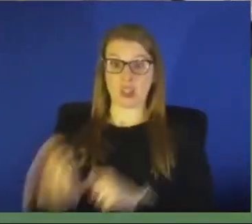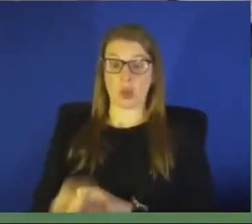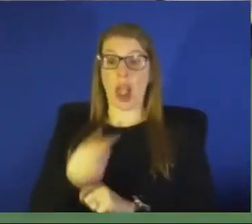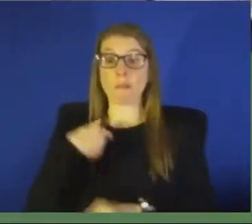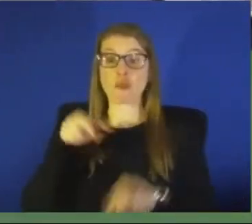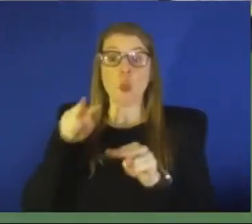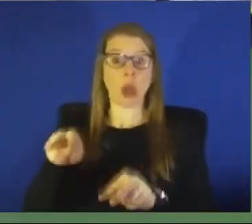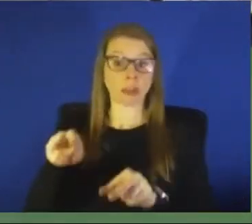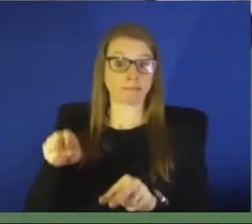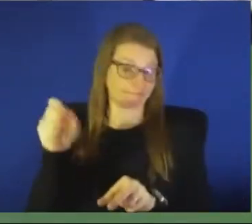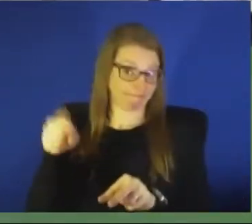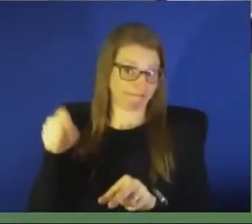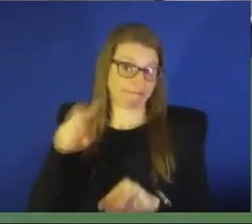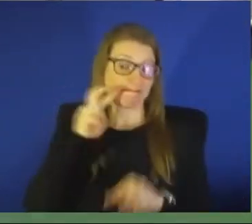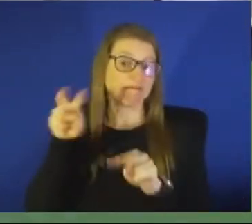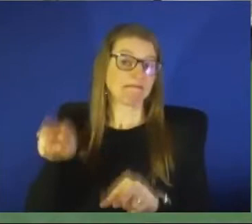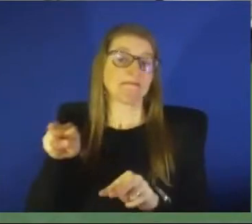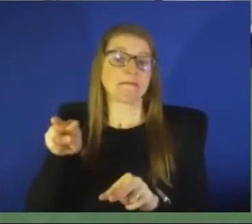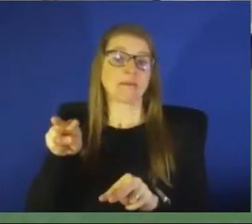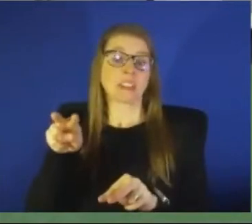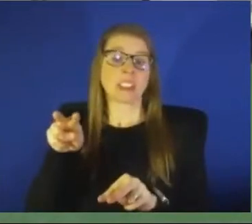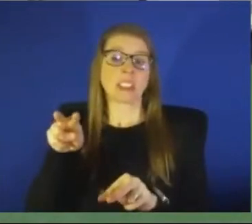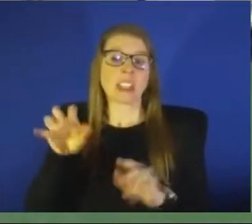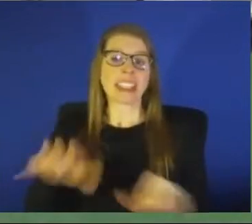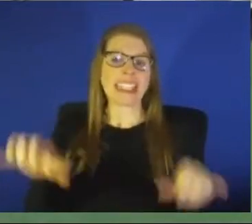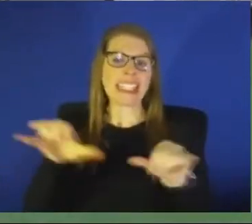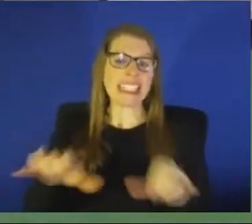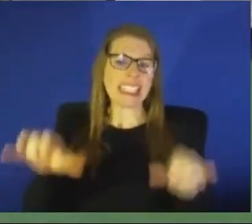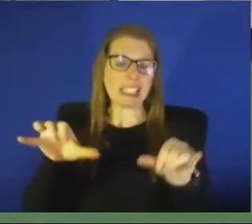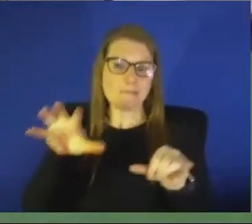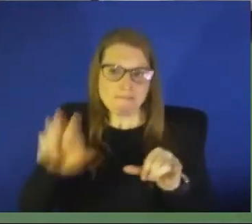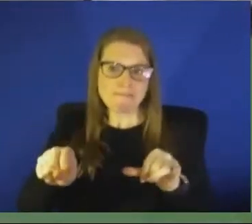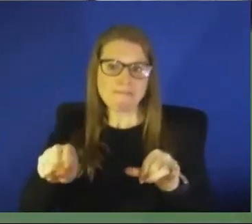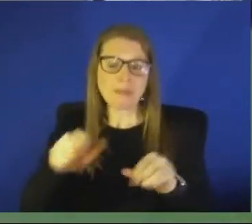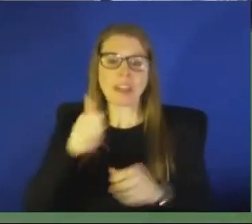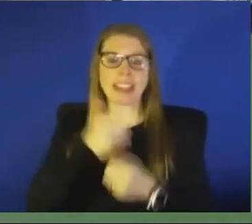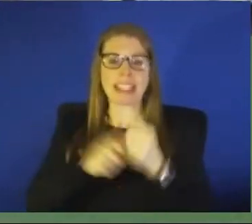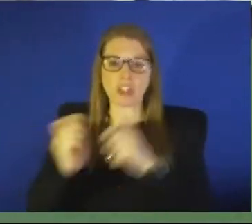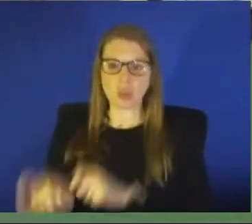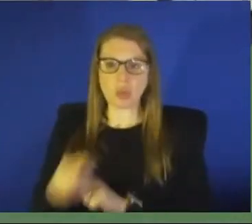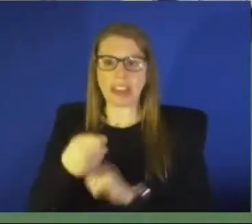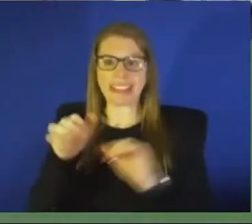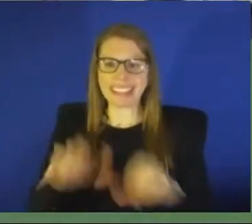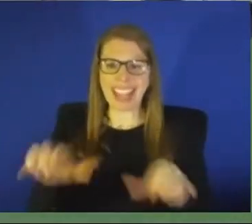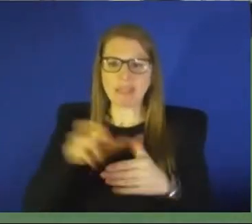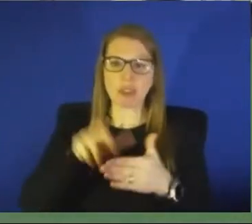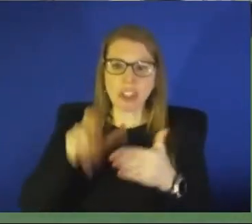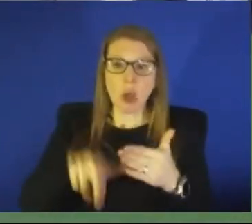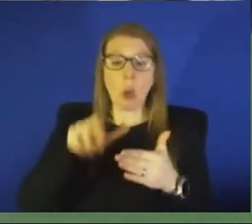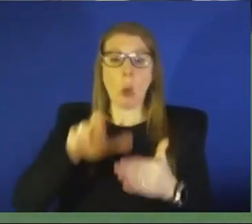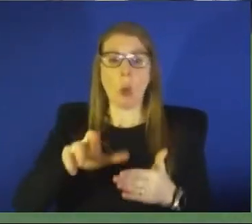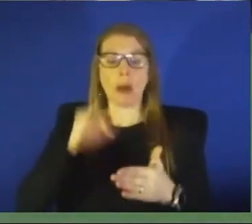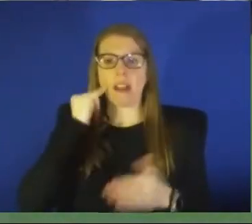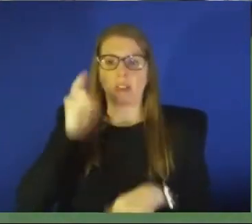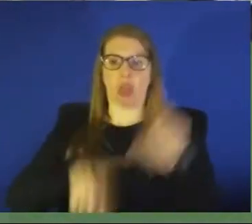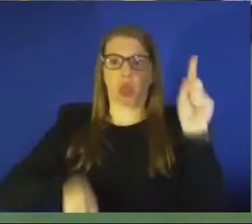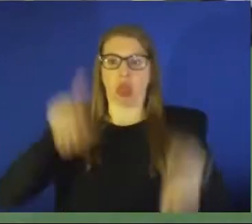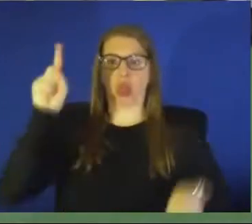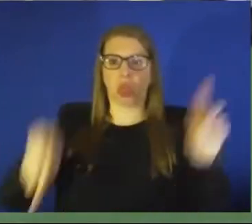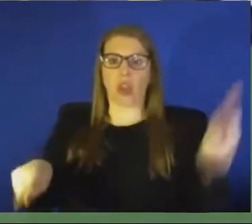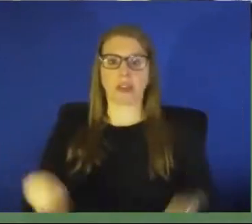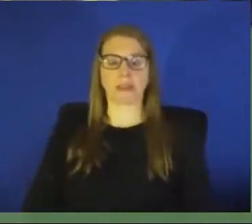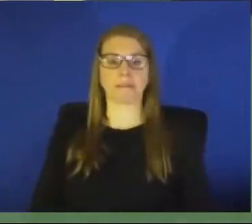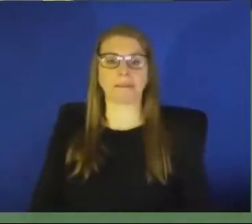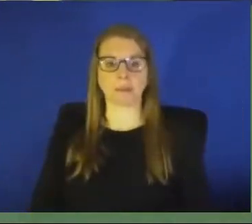looking just to kind of look for consistency to see if each swing is kind of giving us the same results or if you're kind of all over the map. There you go.